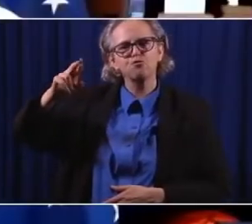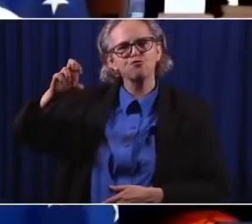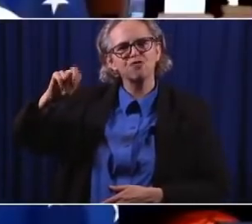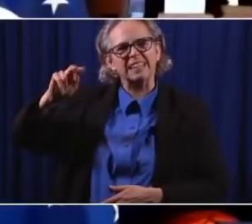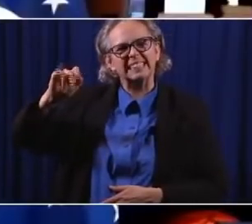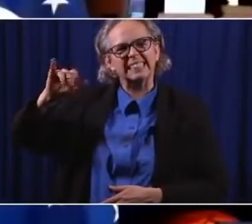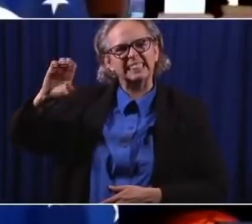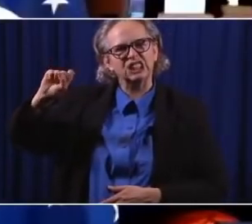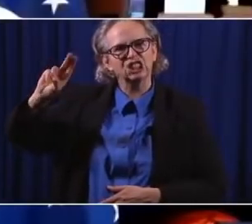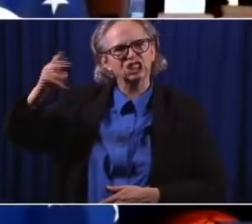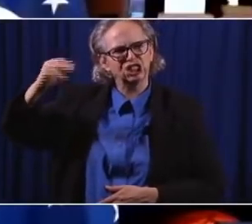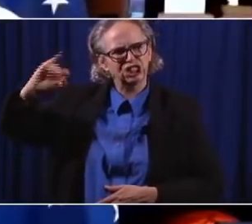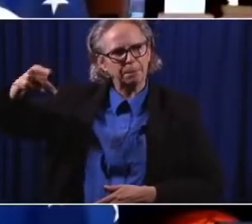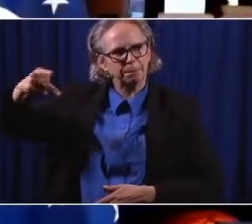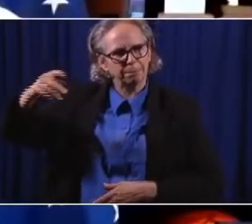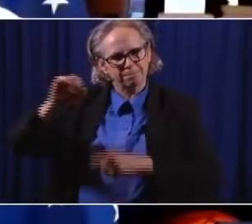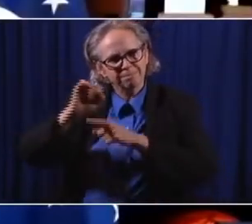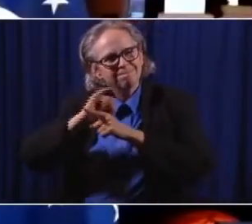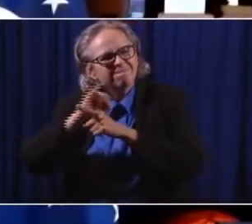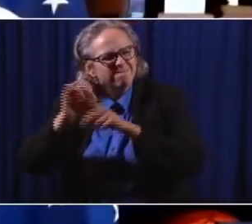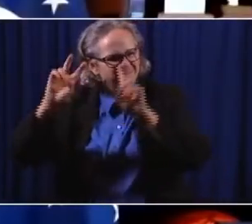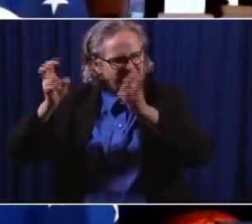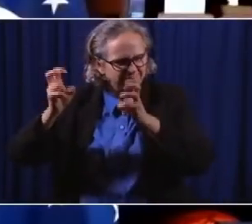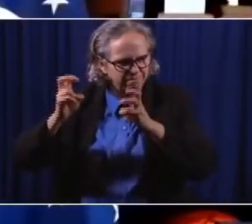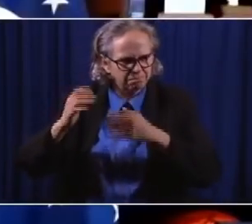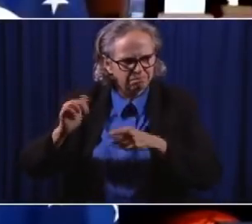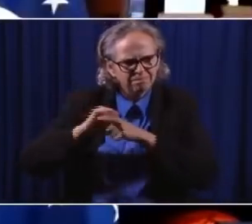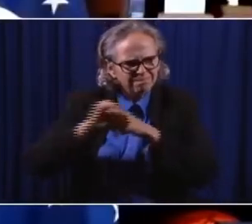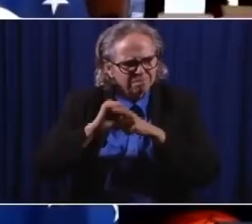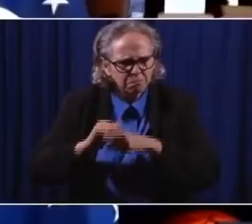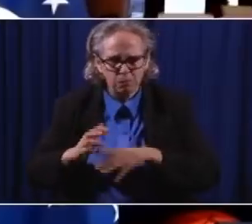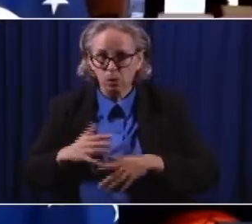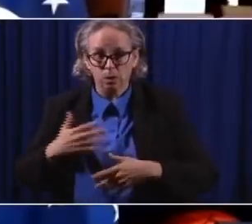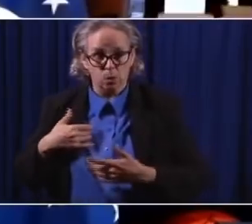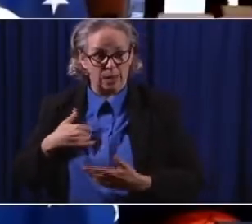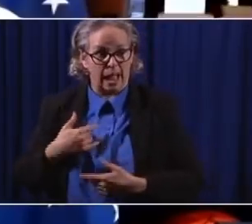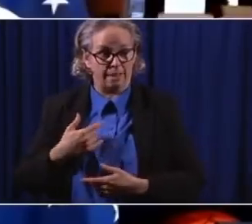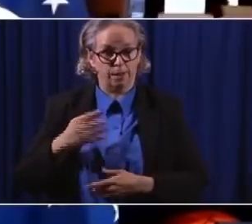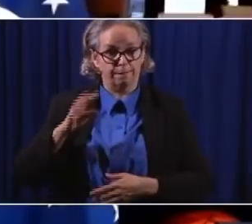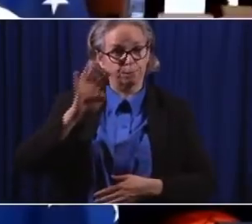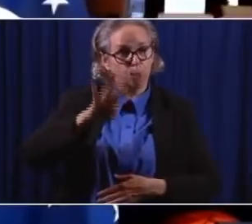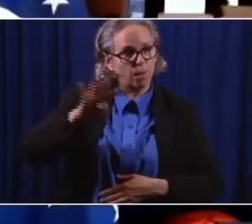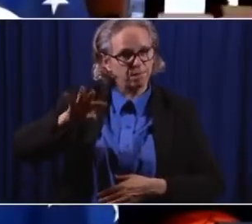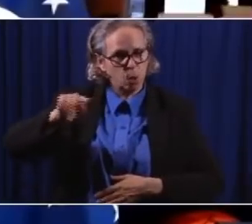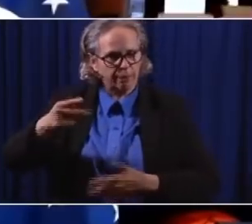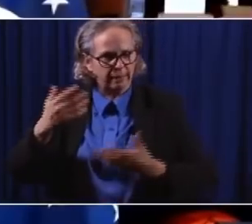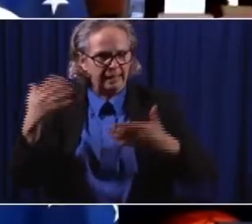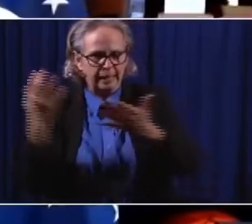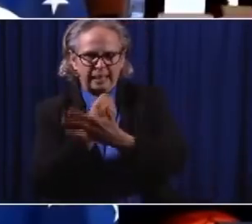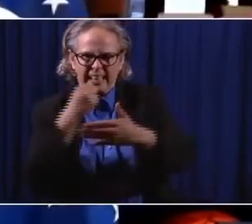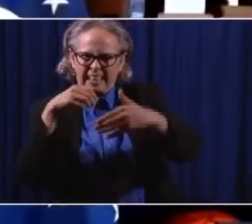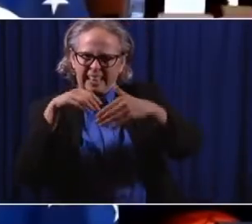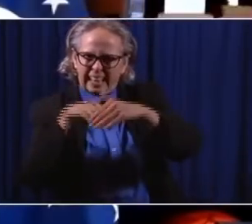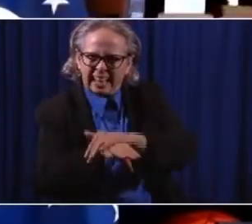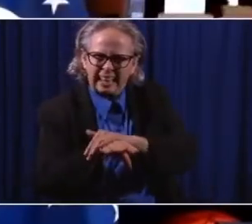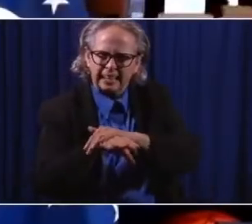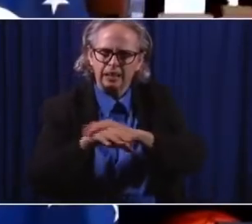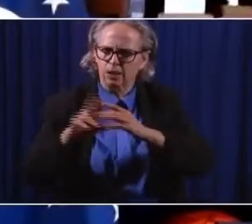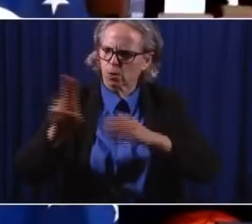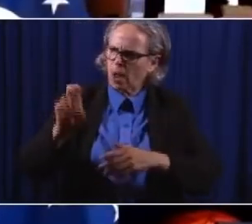apprenticeships. So we're proud of that. We think we've made some great progress in Ohio on that front. We